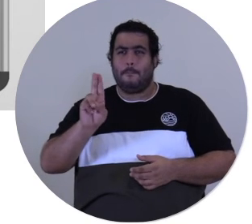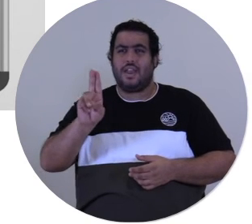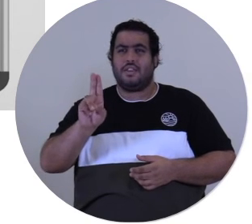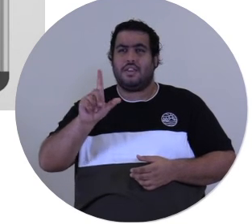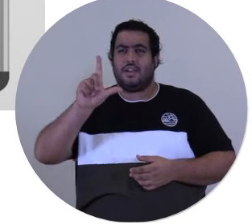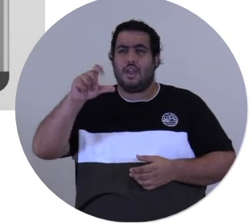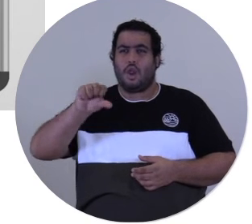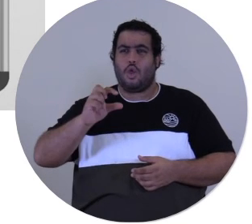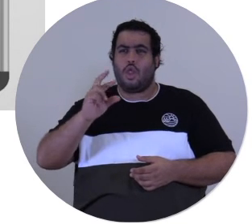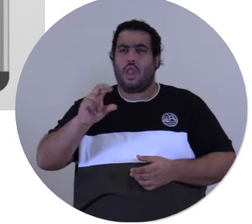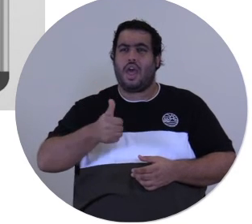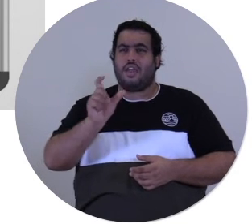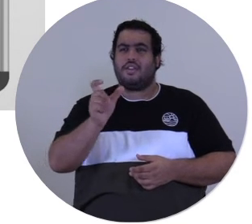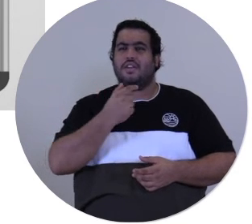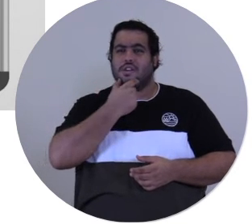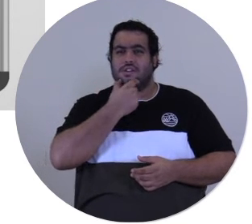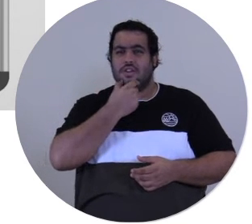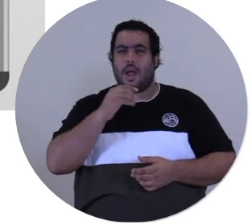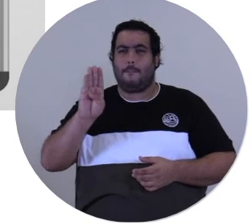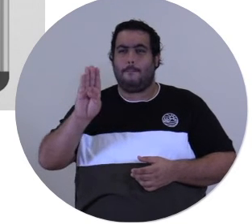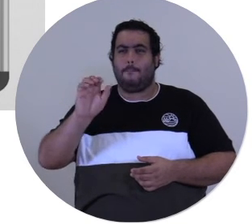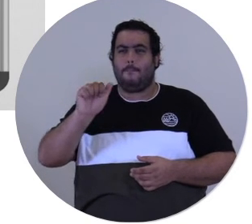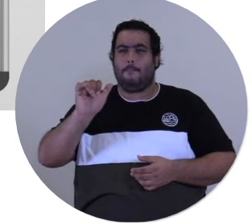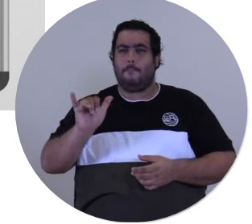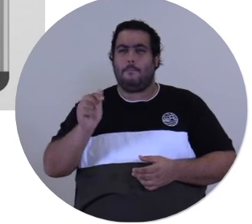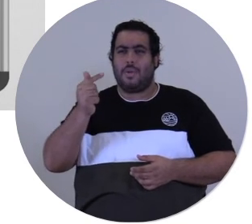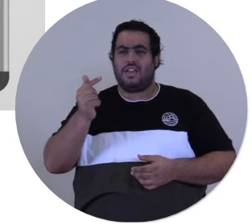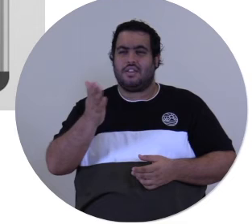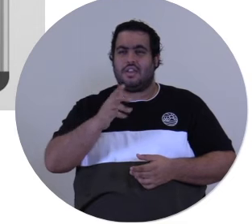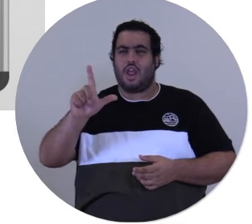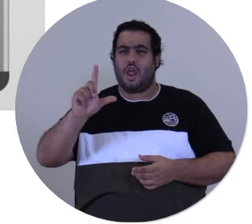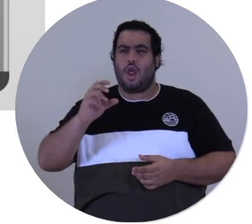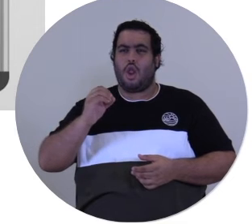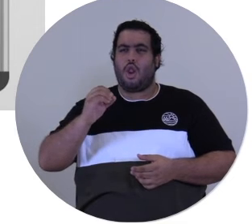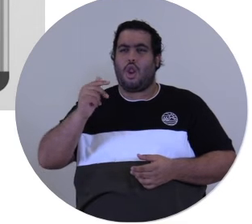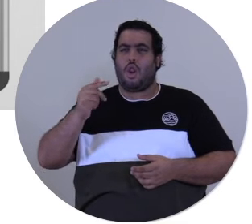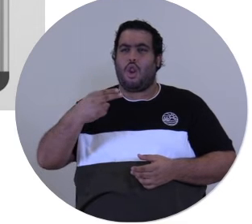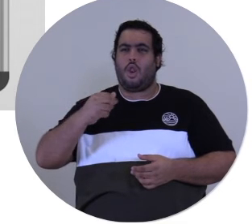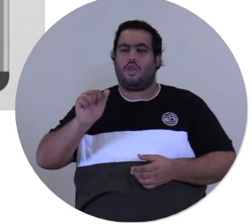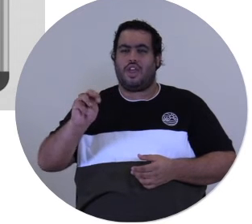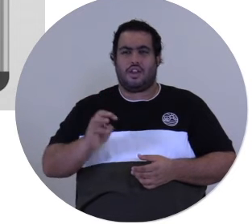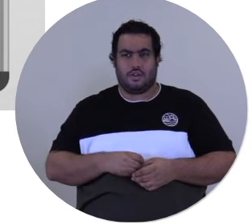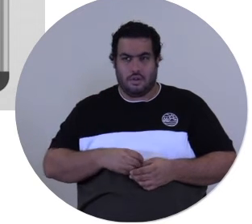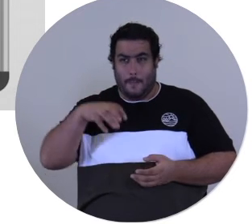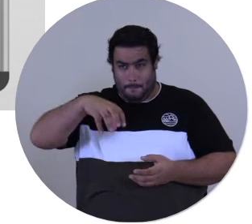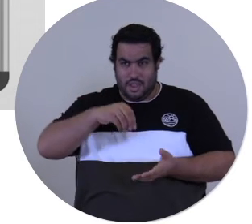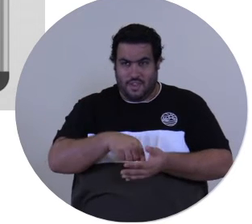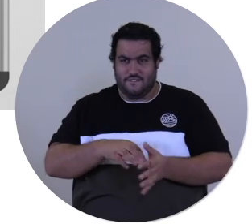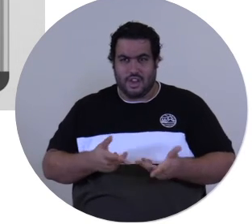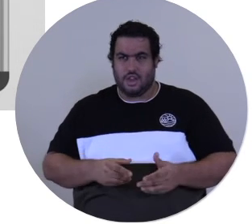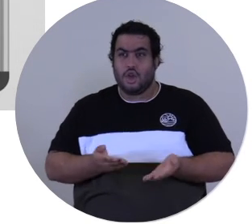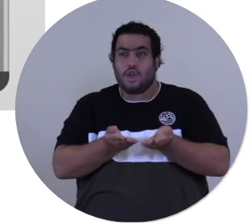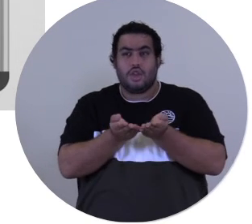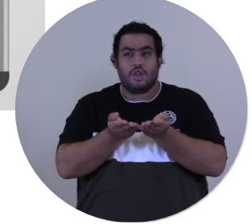Now, Beit Lodan is a building that provides a platform for art exhibitions,